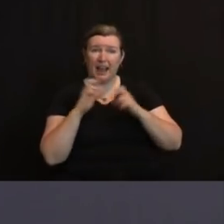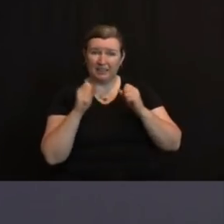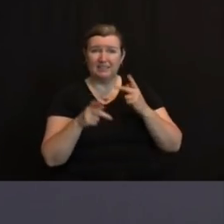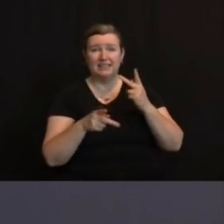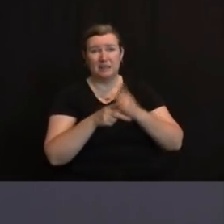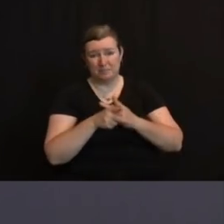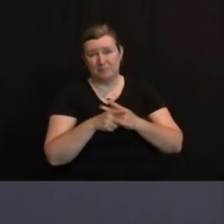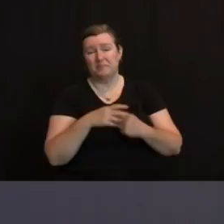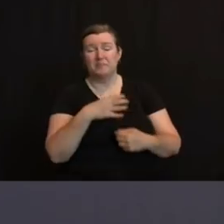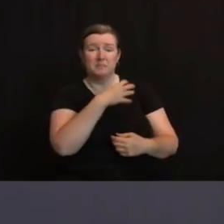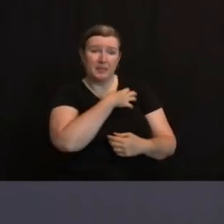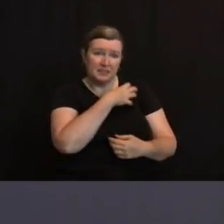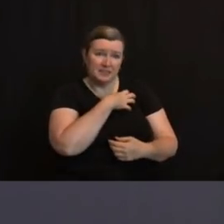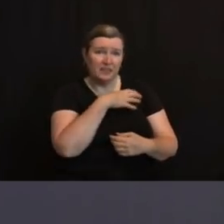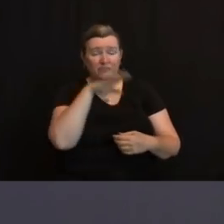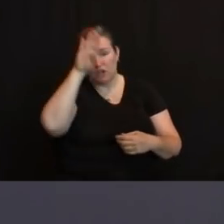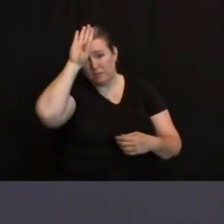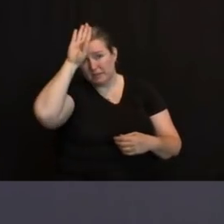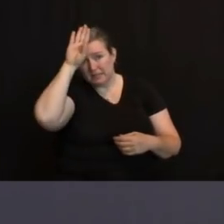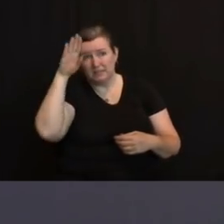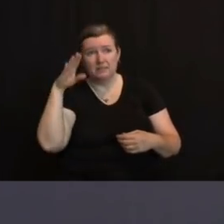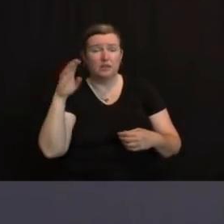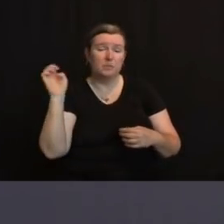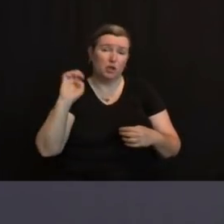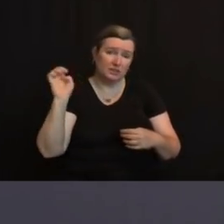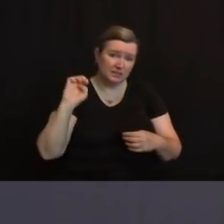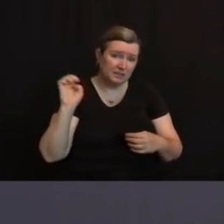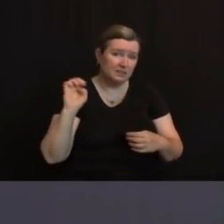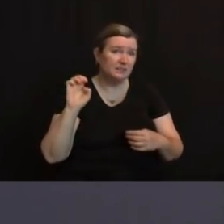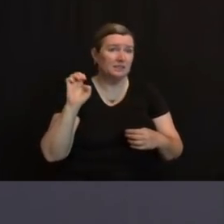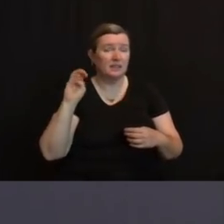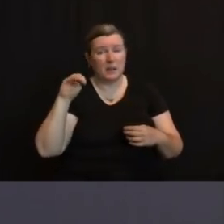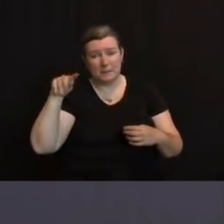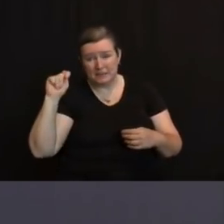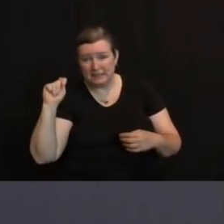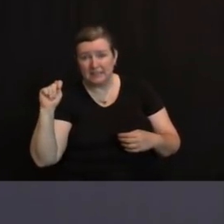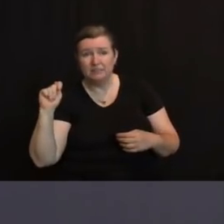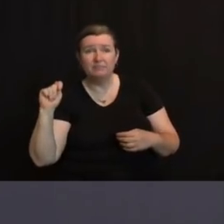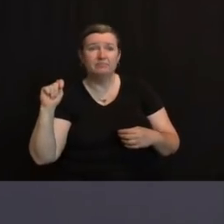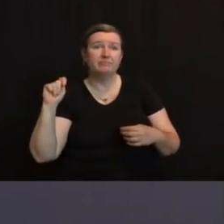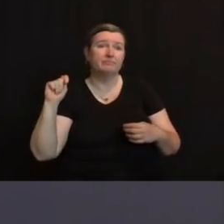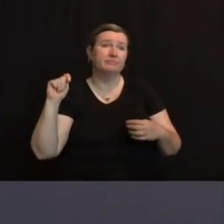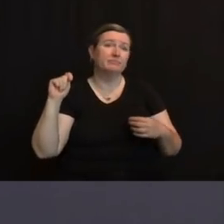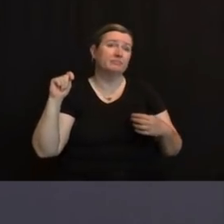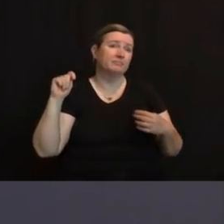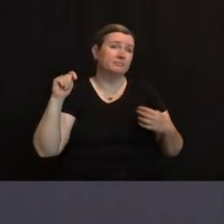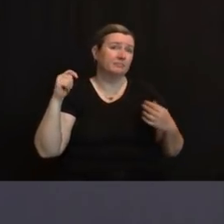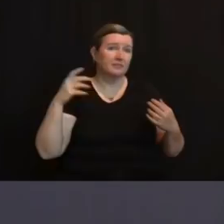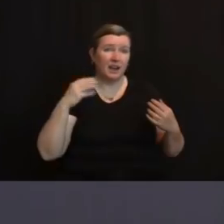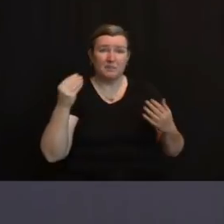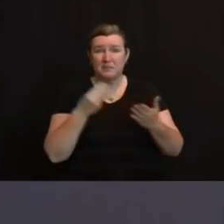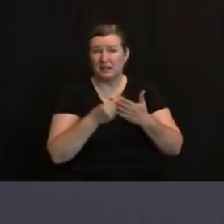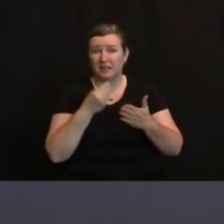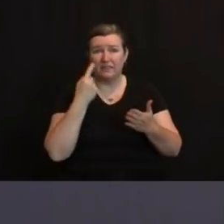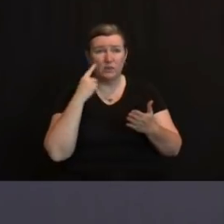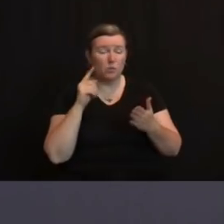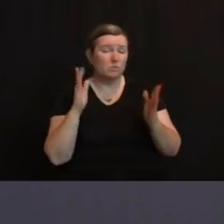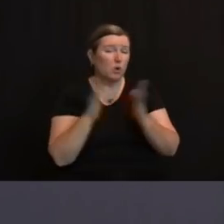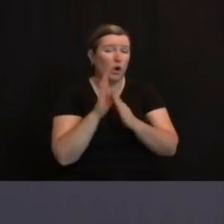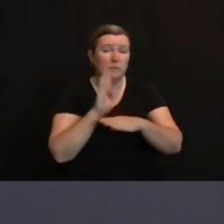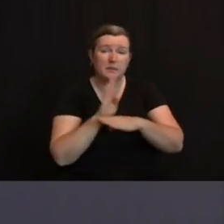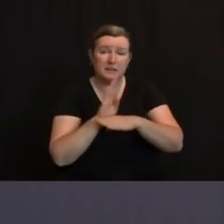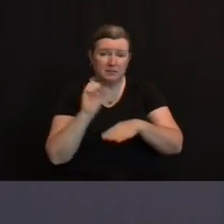the EMS, the healthcare workers, the educators employed, in addition to what it will do for small businesses. Those are game changers.